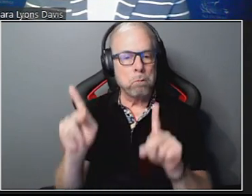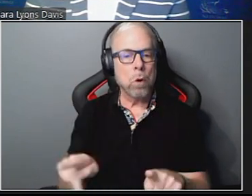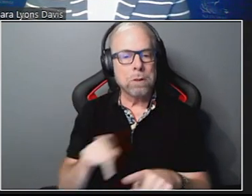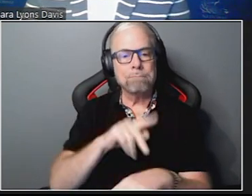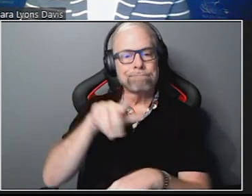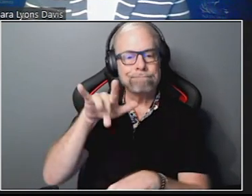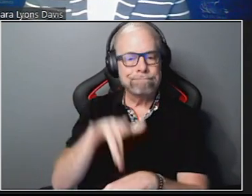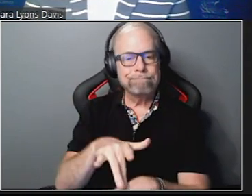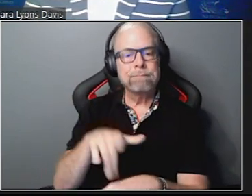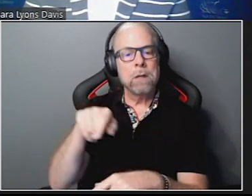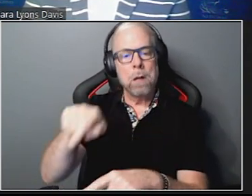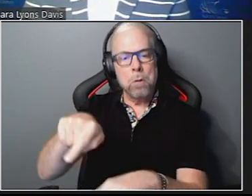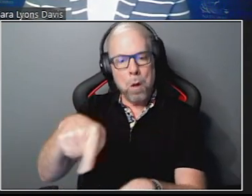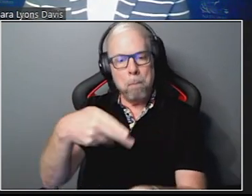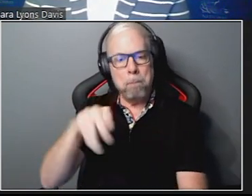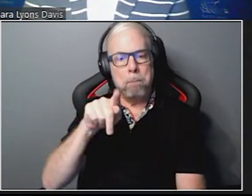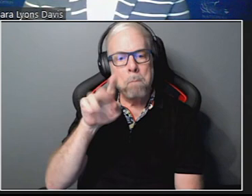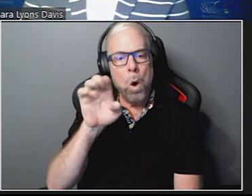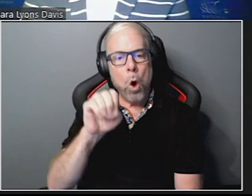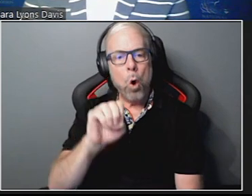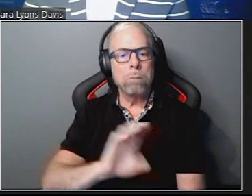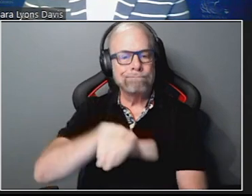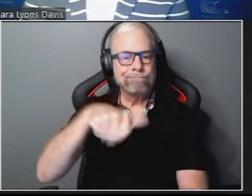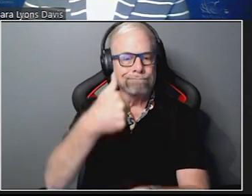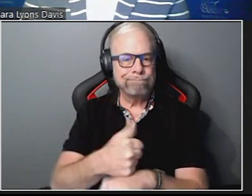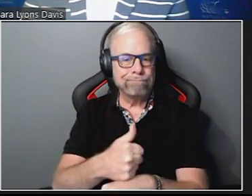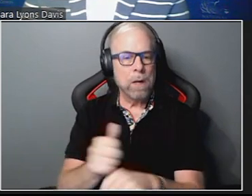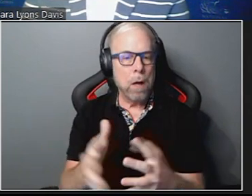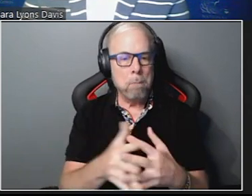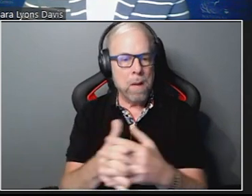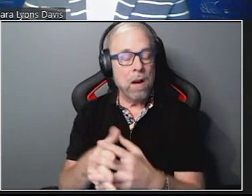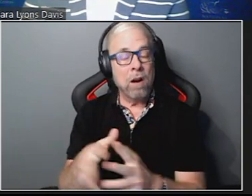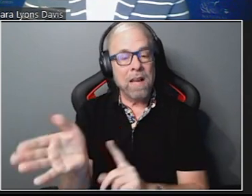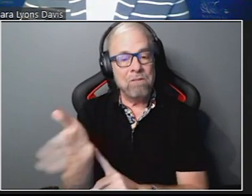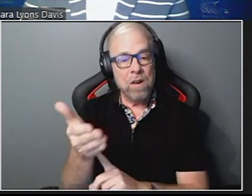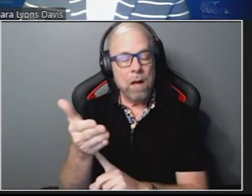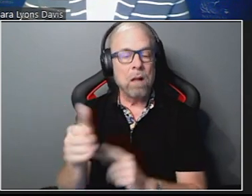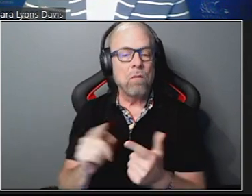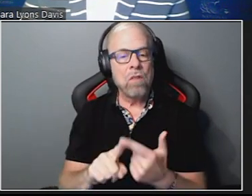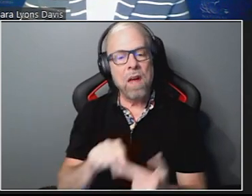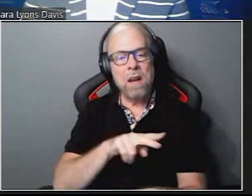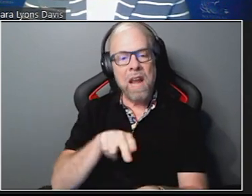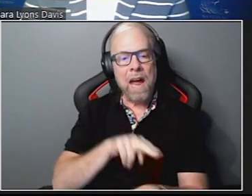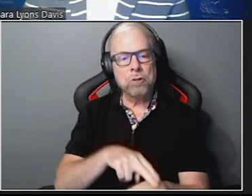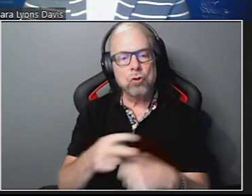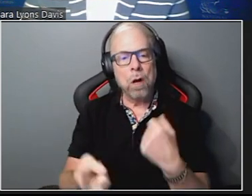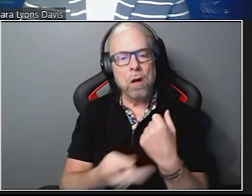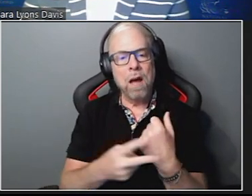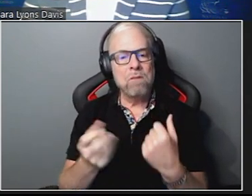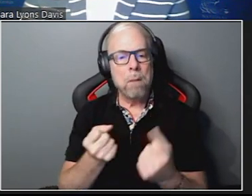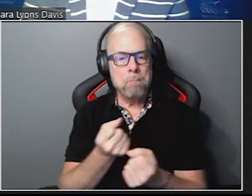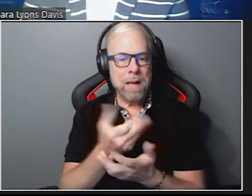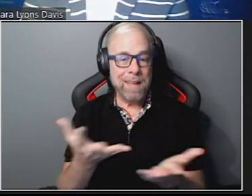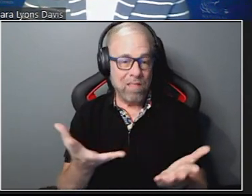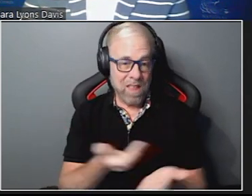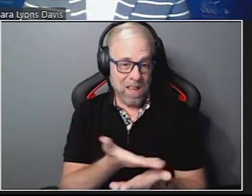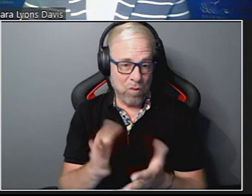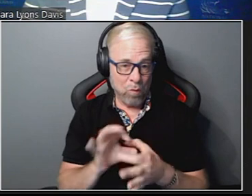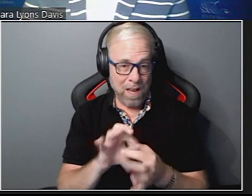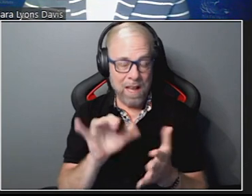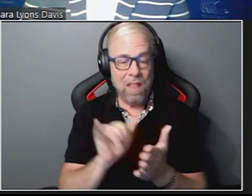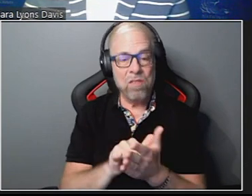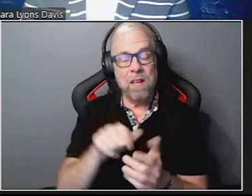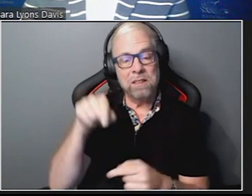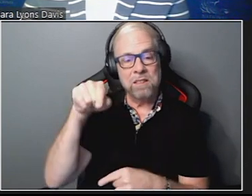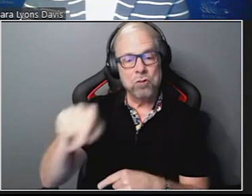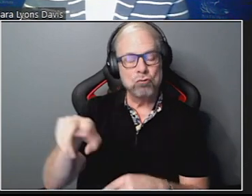flag. The National Archives has a number of records related to these Arctic expeditions, including this one